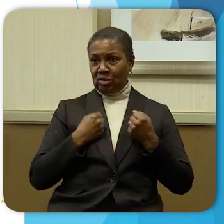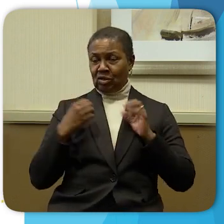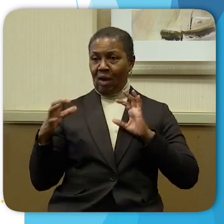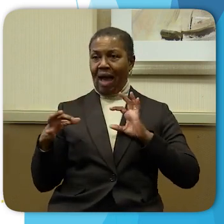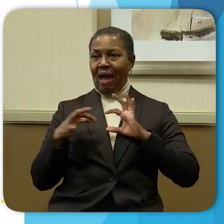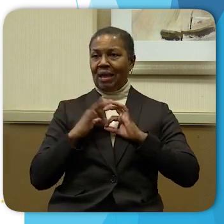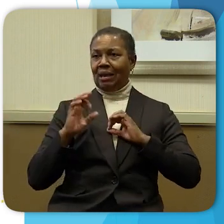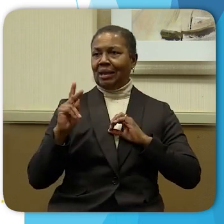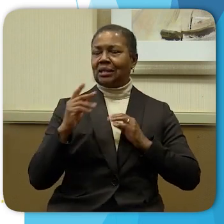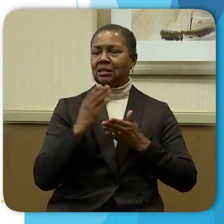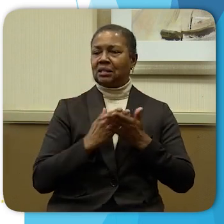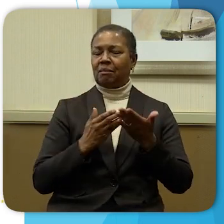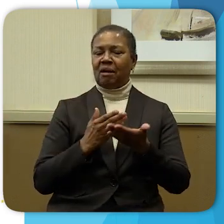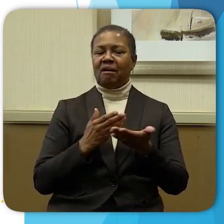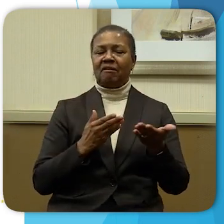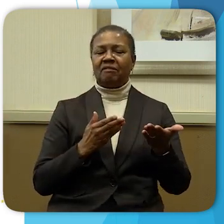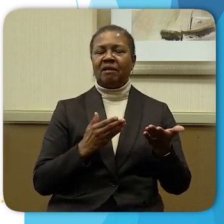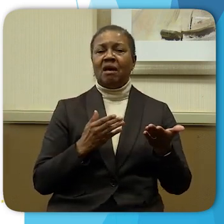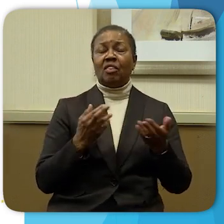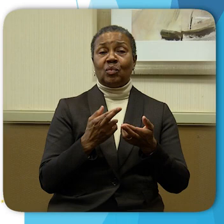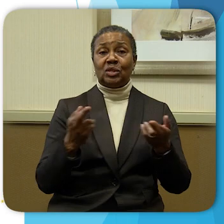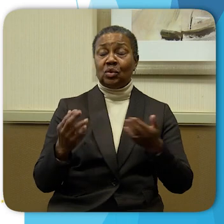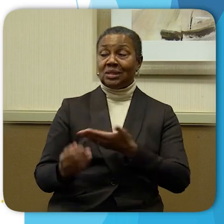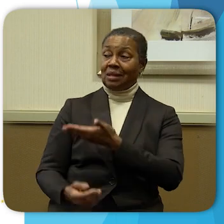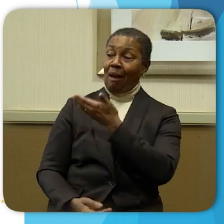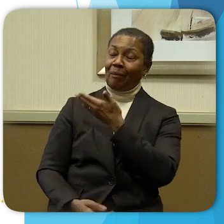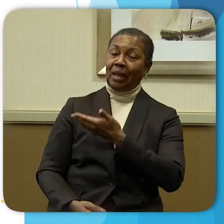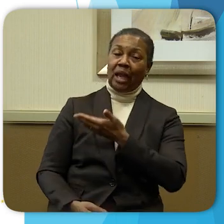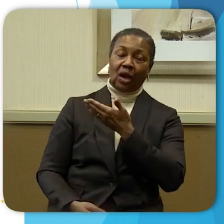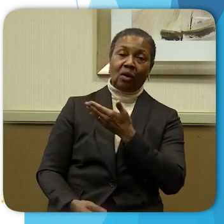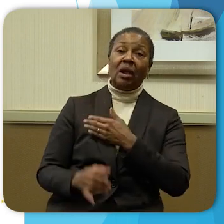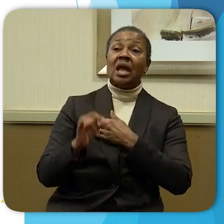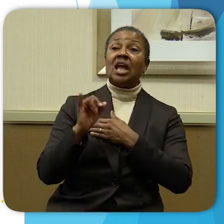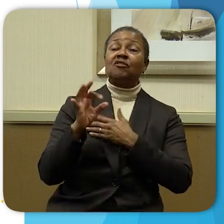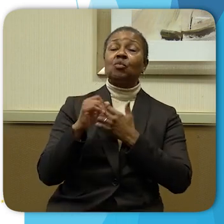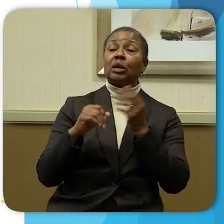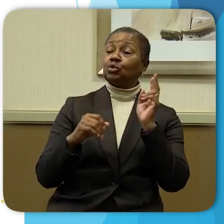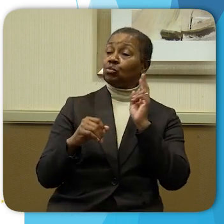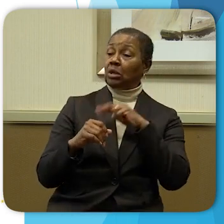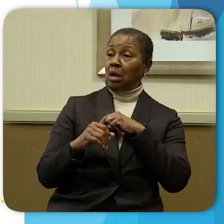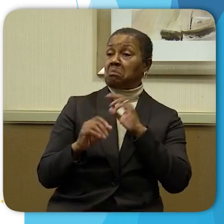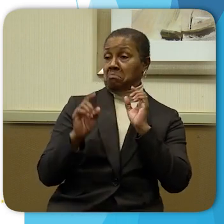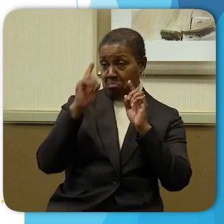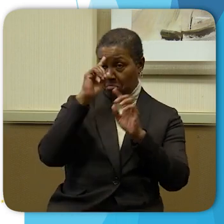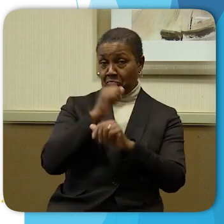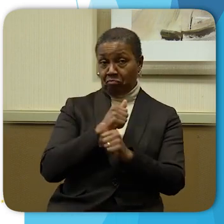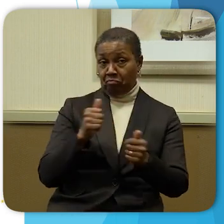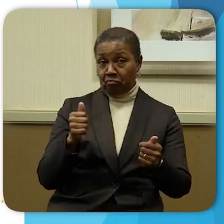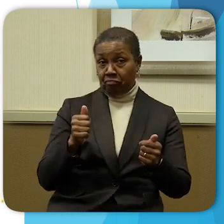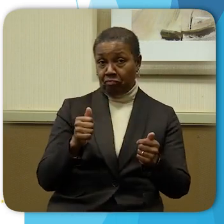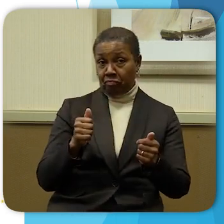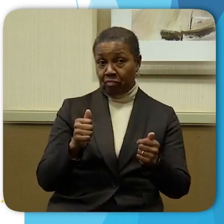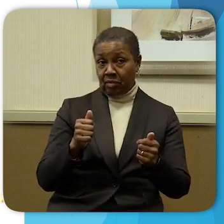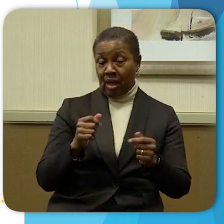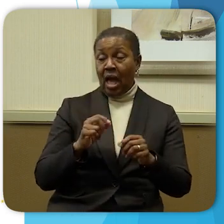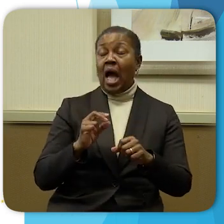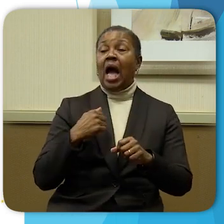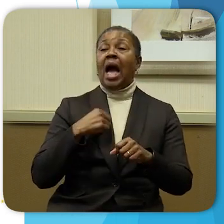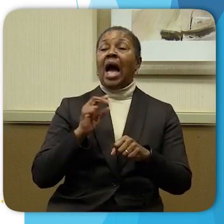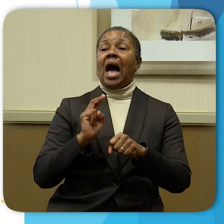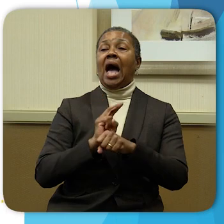some of those resources up here in case you want to take a look. But I